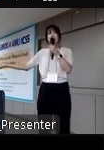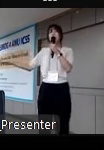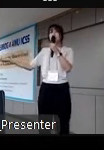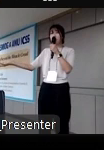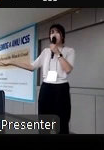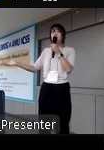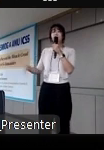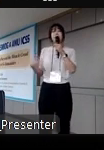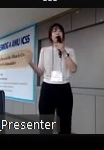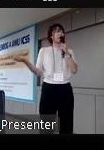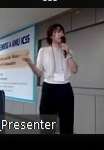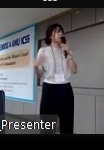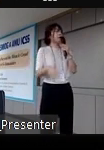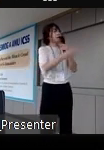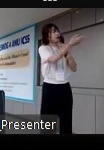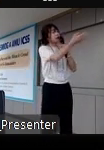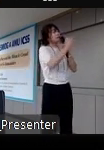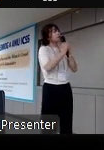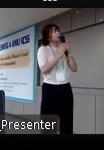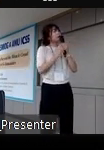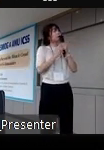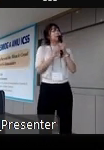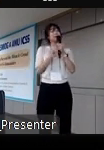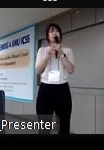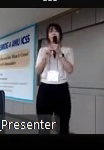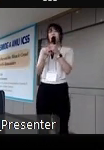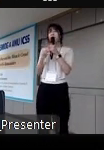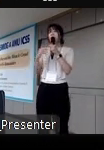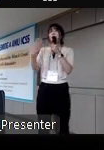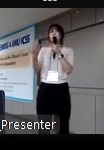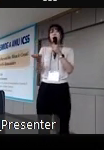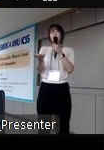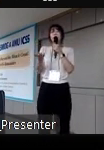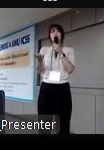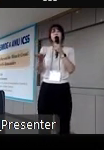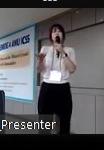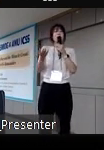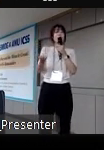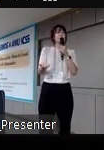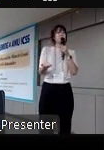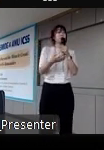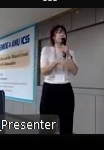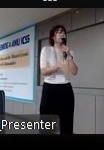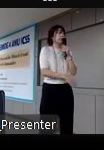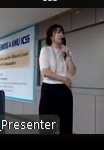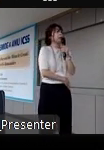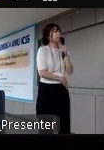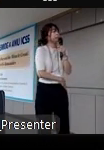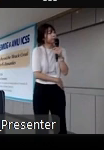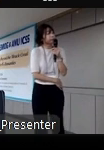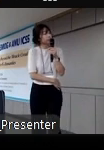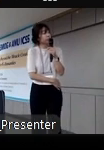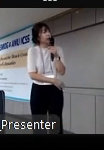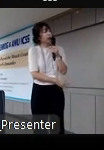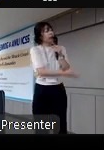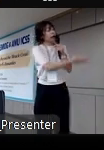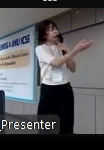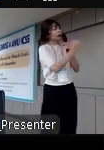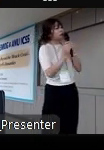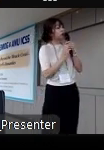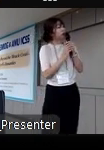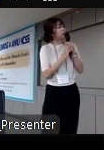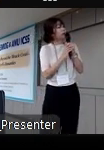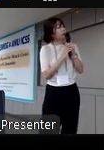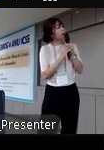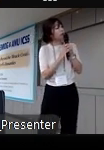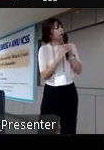that's agreement. And therefore, they remove the subset problem because plain verbs can also show agreement. And